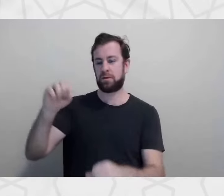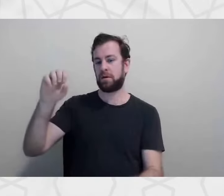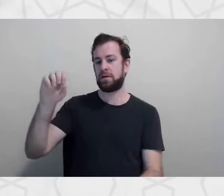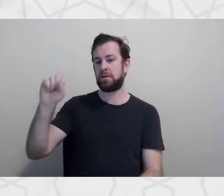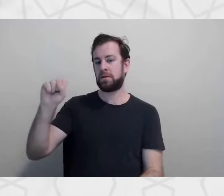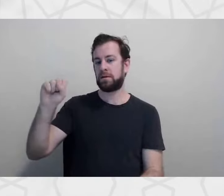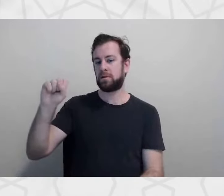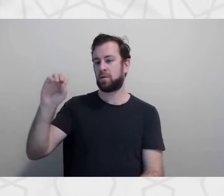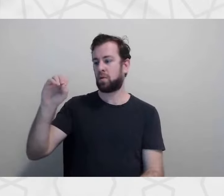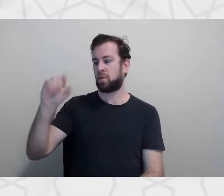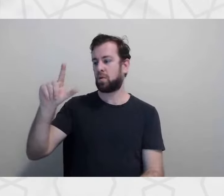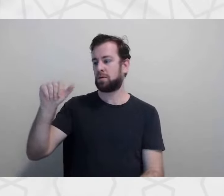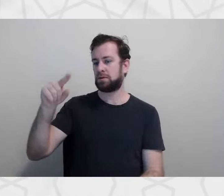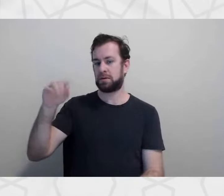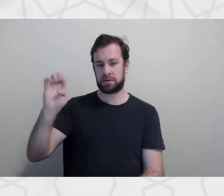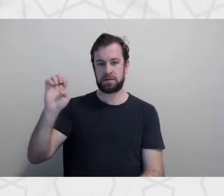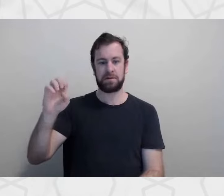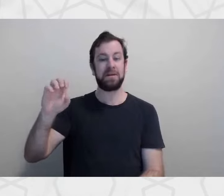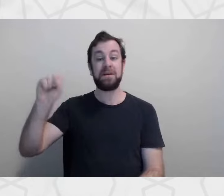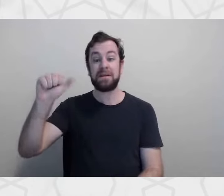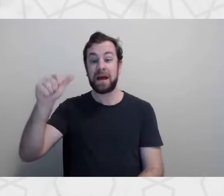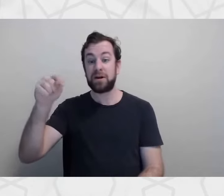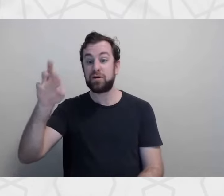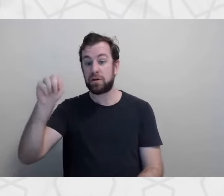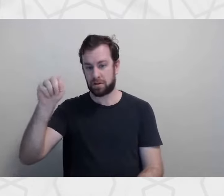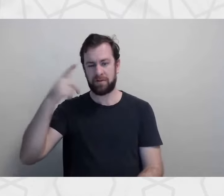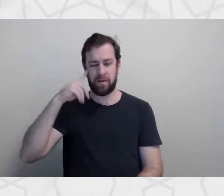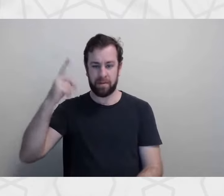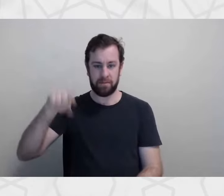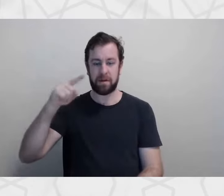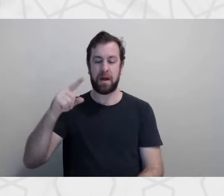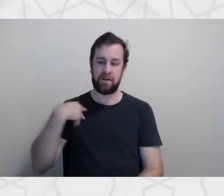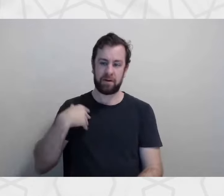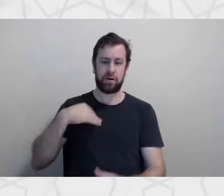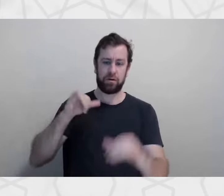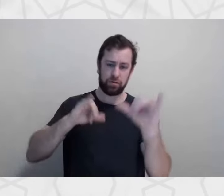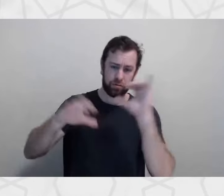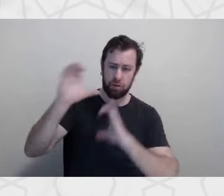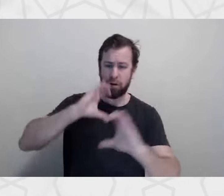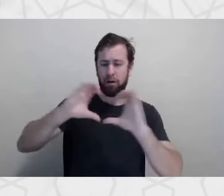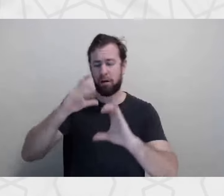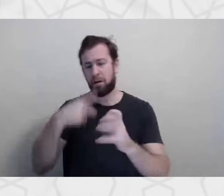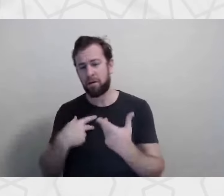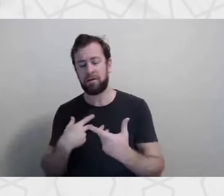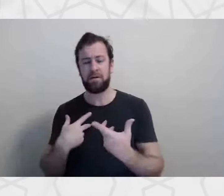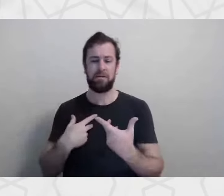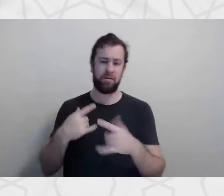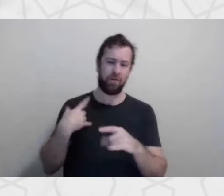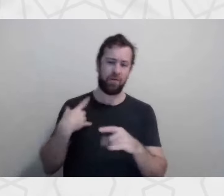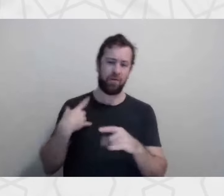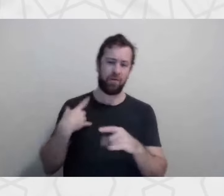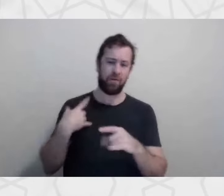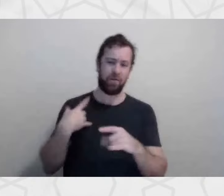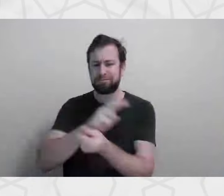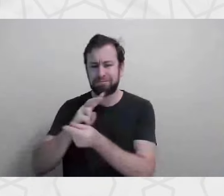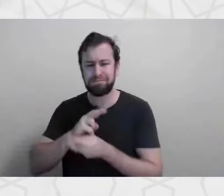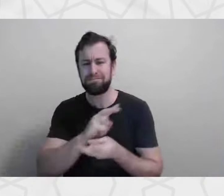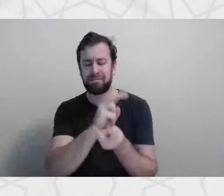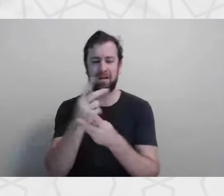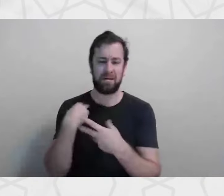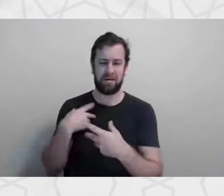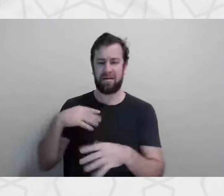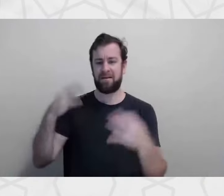the sun to return. And so they used to have drunken orgies and festivals